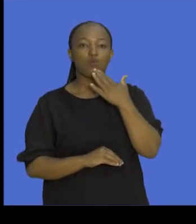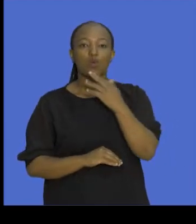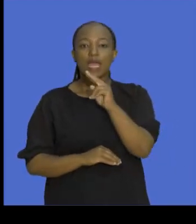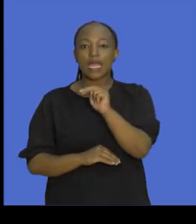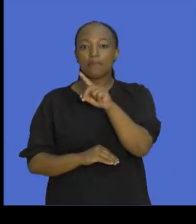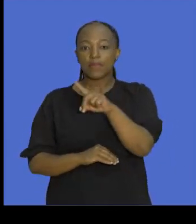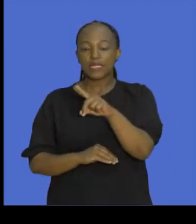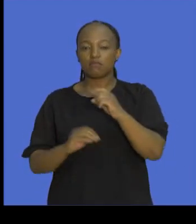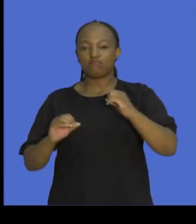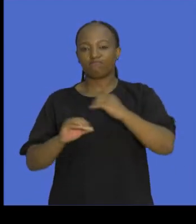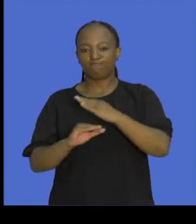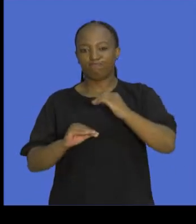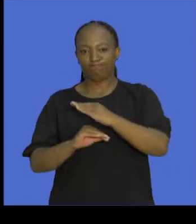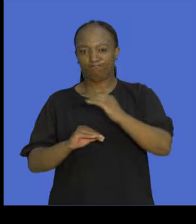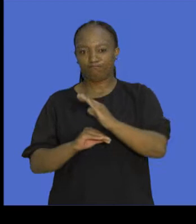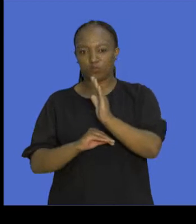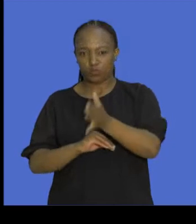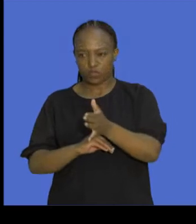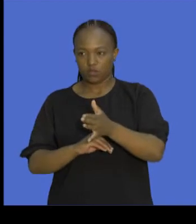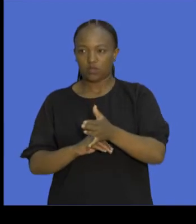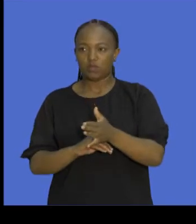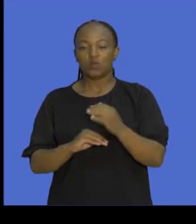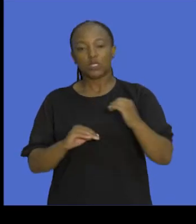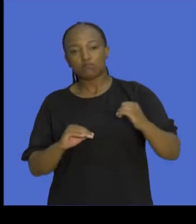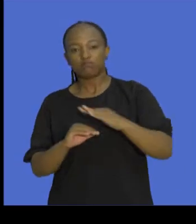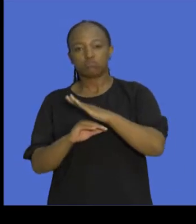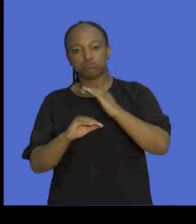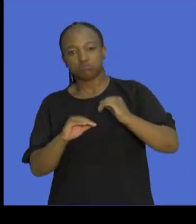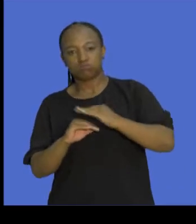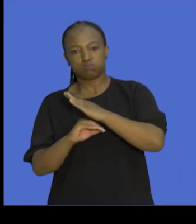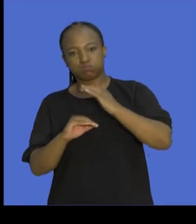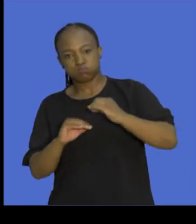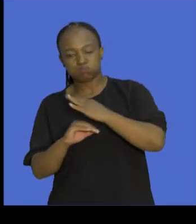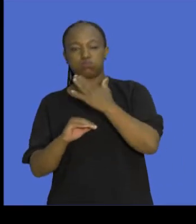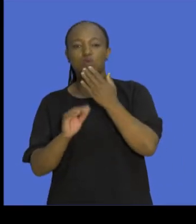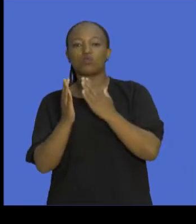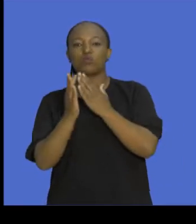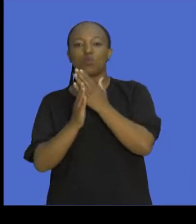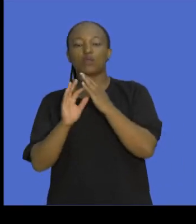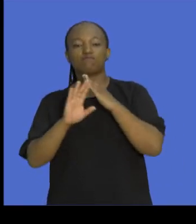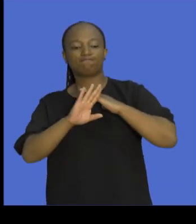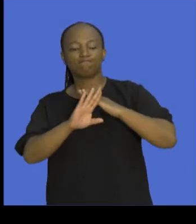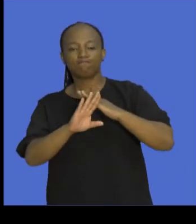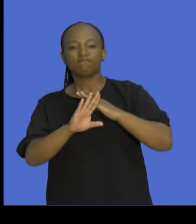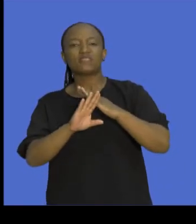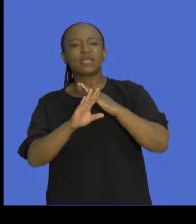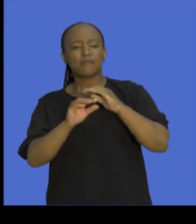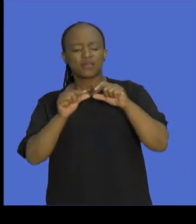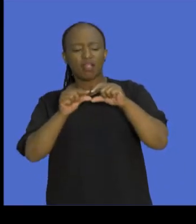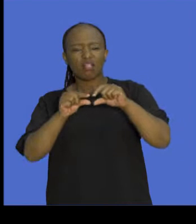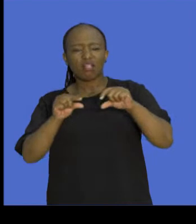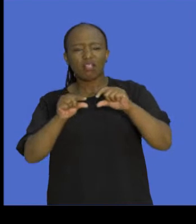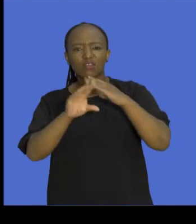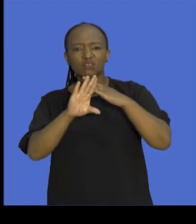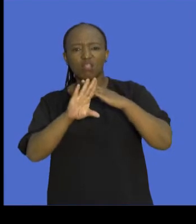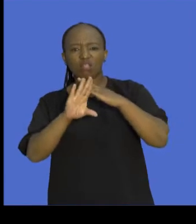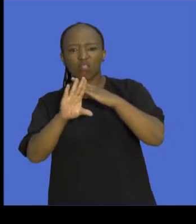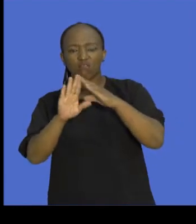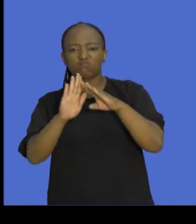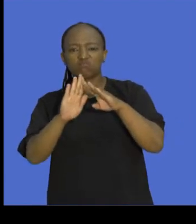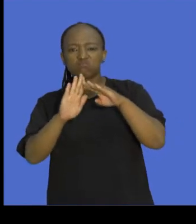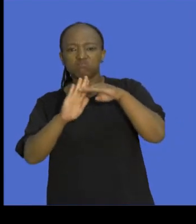ampere of current, which is 1 ampere, all right, to pass through, you know, a resistor